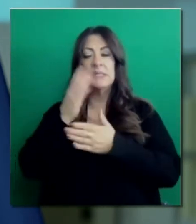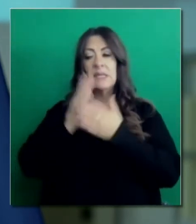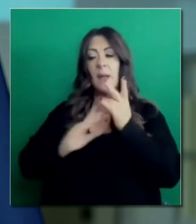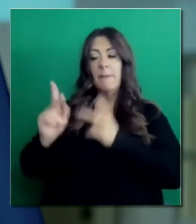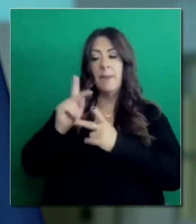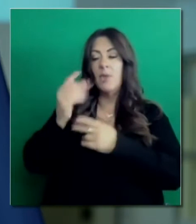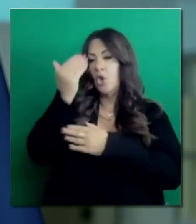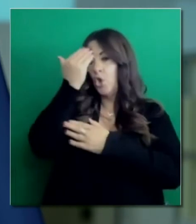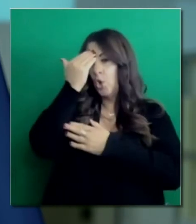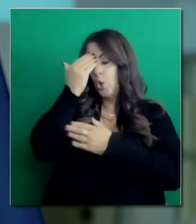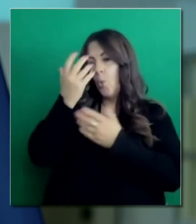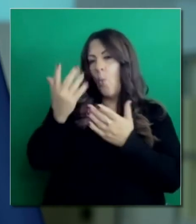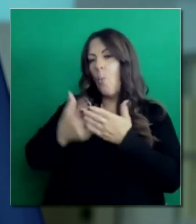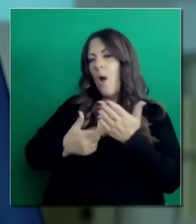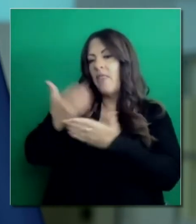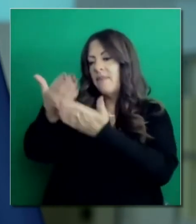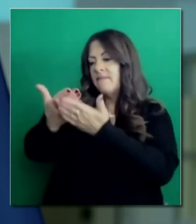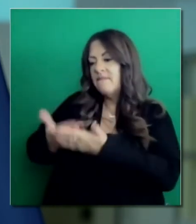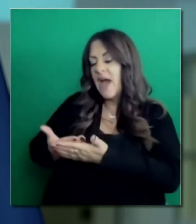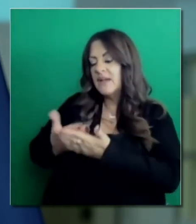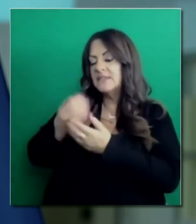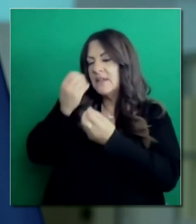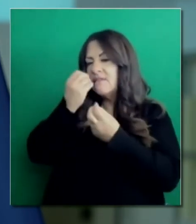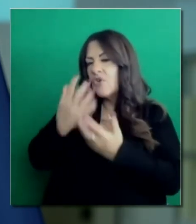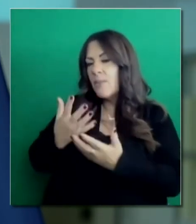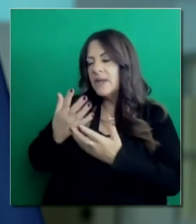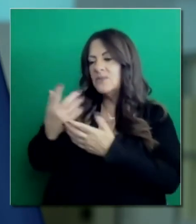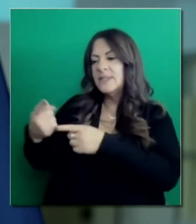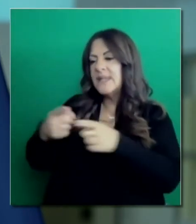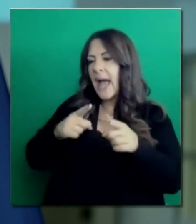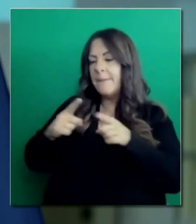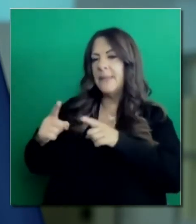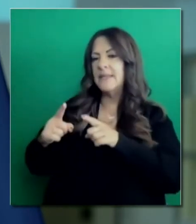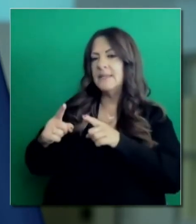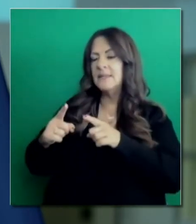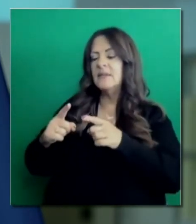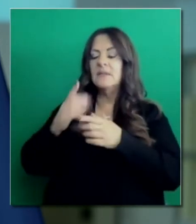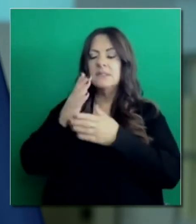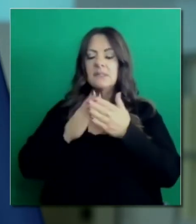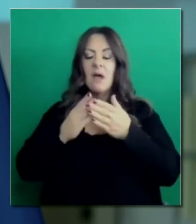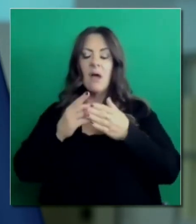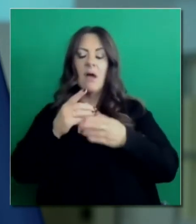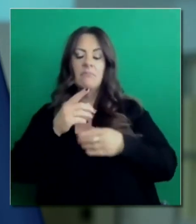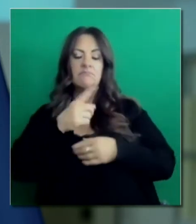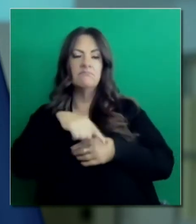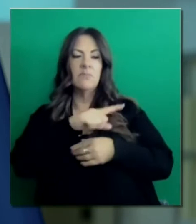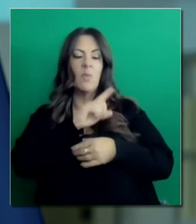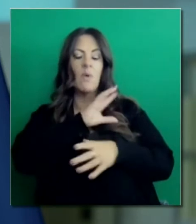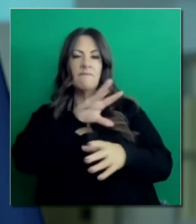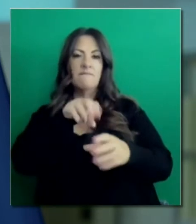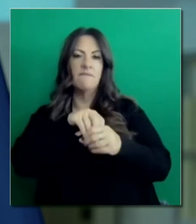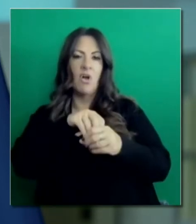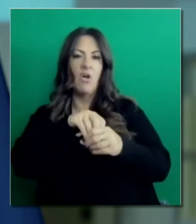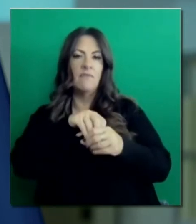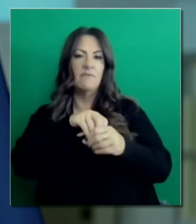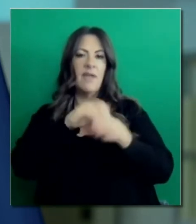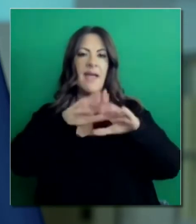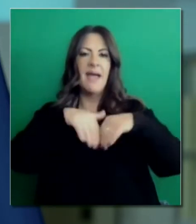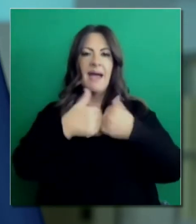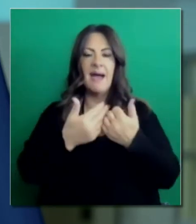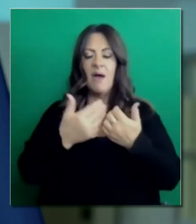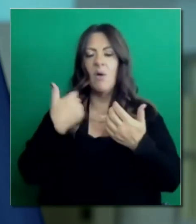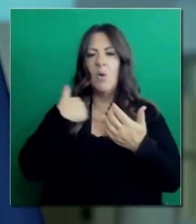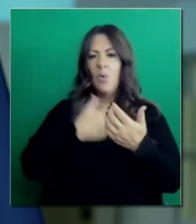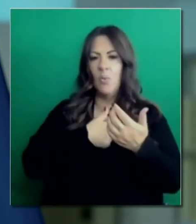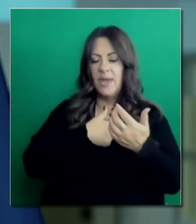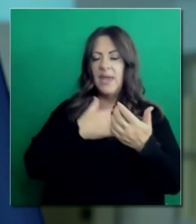very directly engaged in the adjudication of these facts across the healthcare delivery spectrum up and down